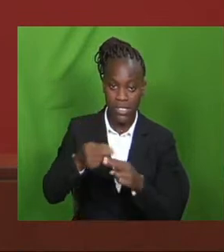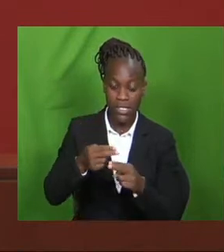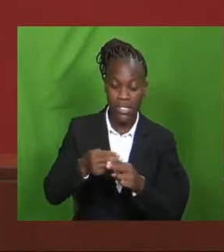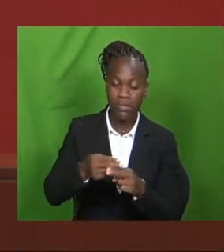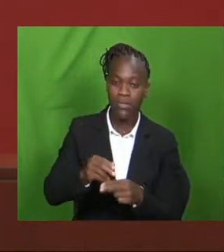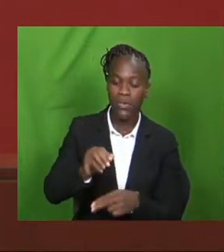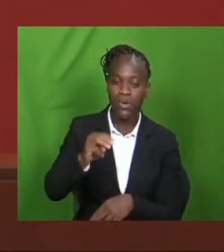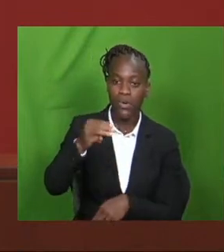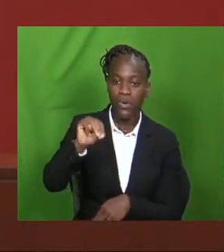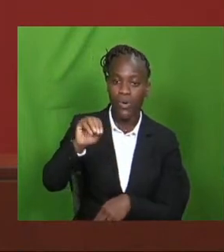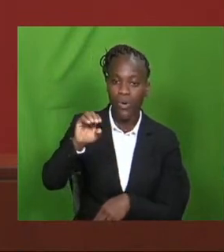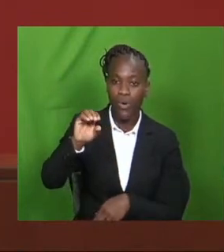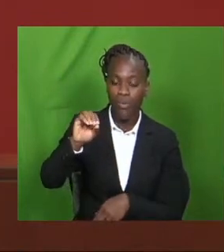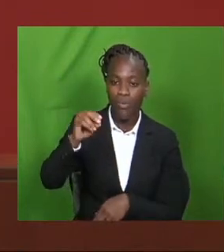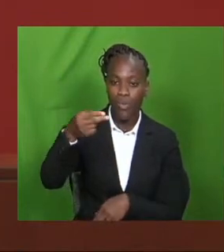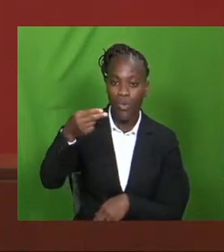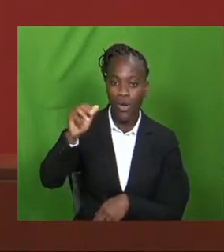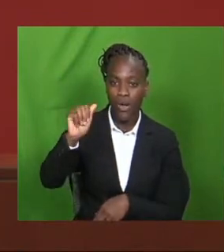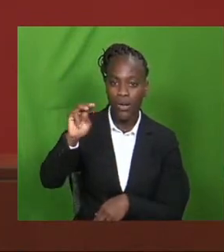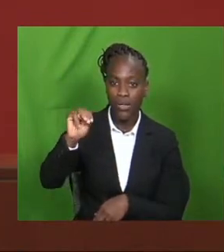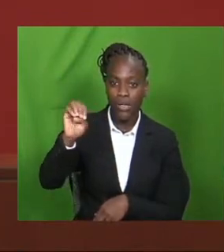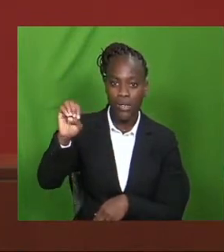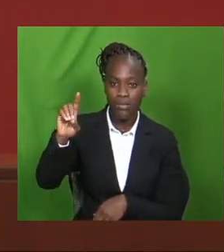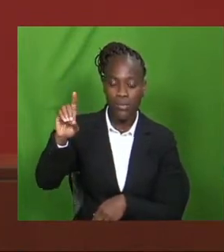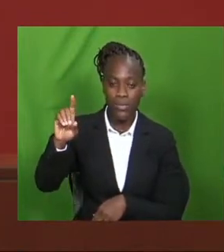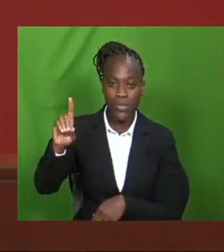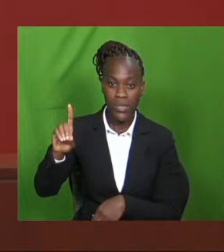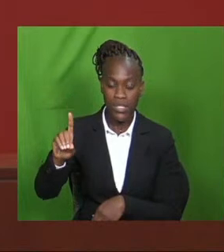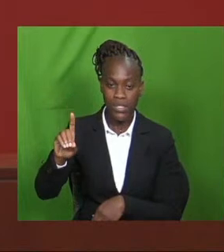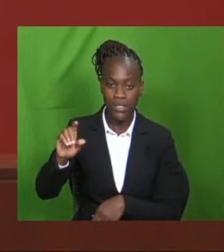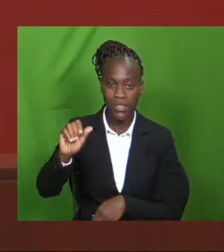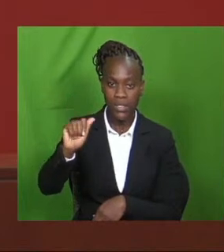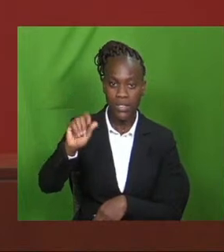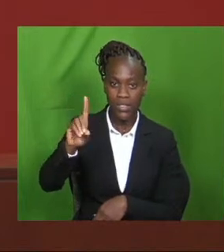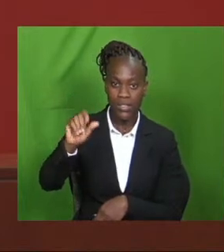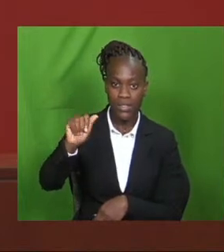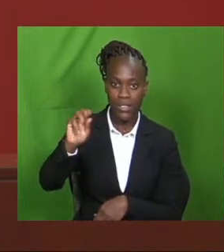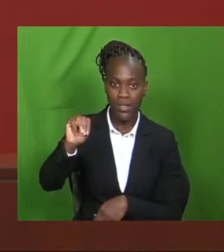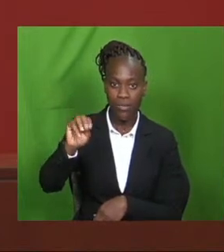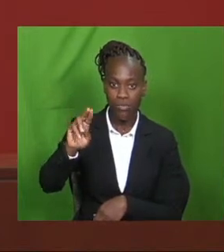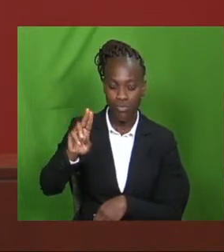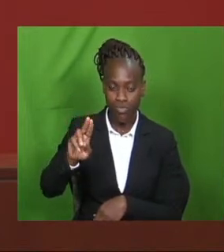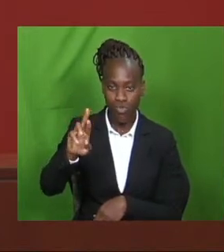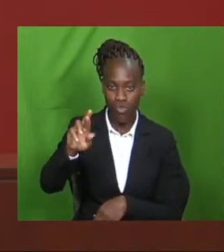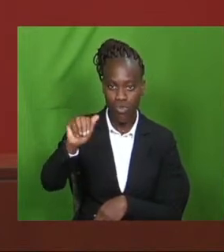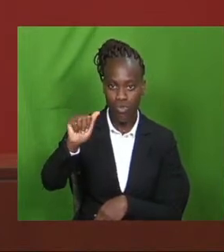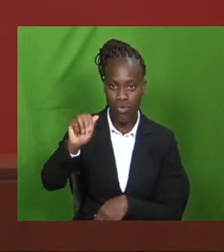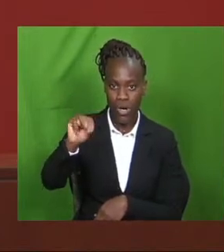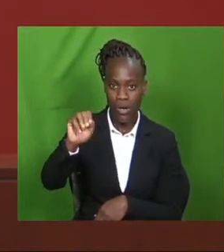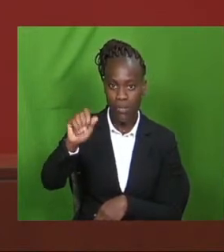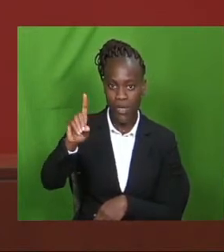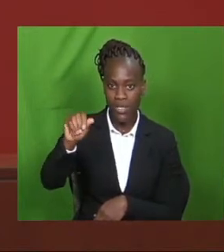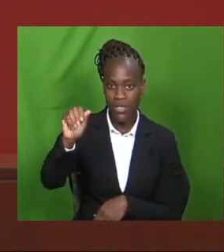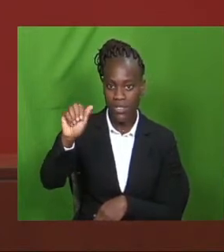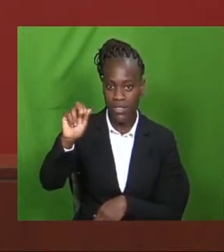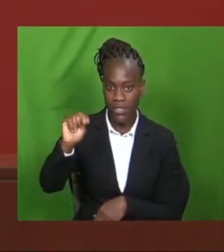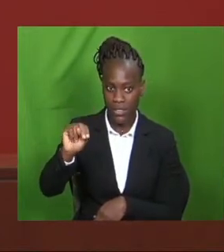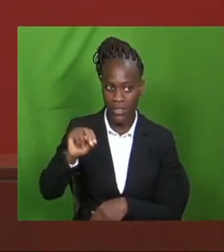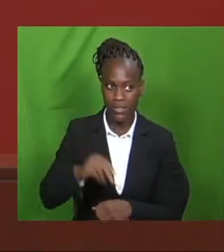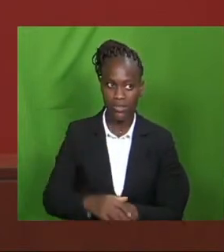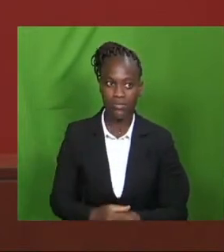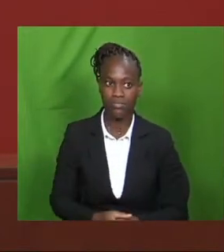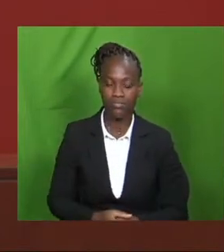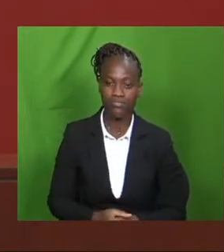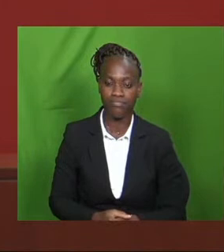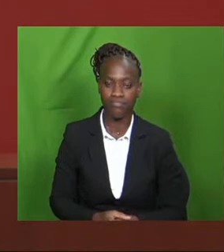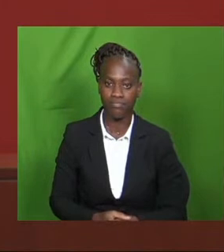Adamu Ramadan. Honorable member, you may ask your question now. Thank you very much, Mr. Speaker. Mr. Speaker,